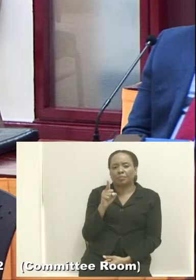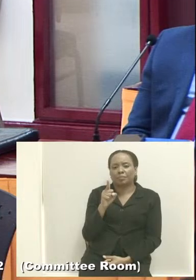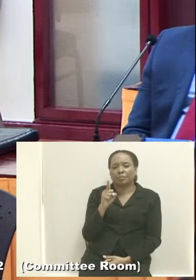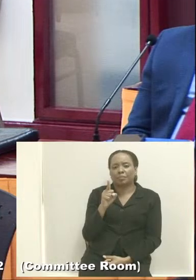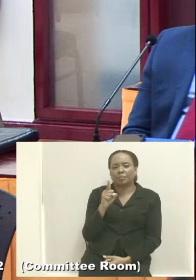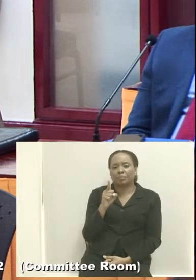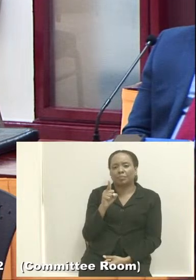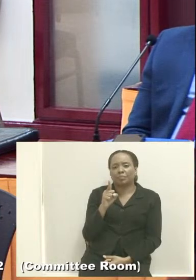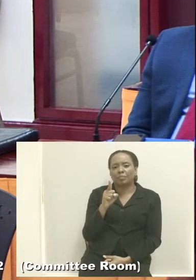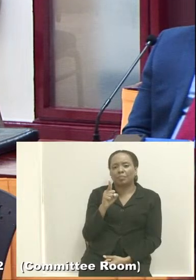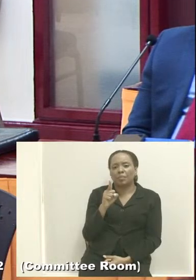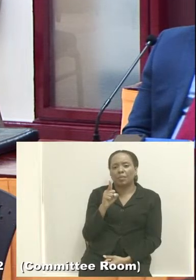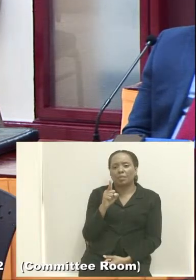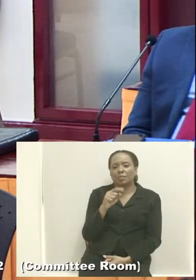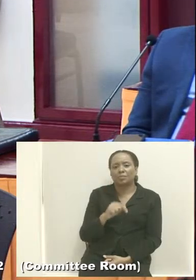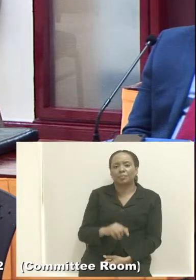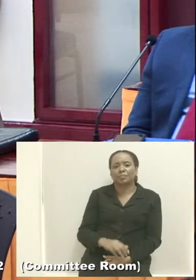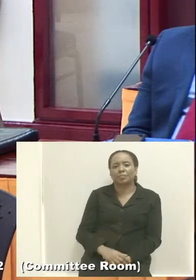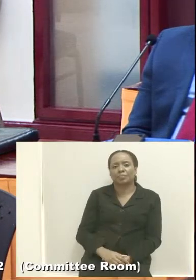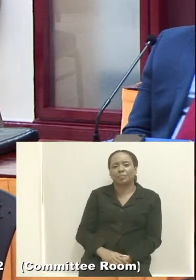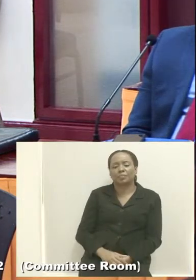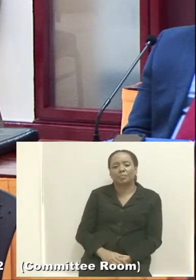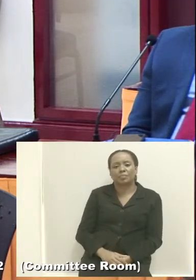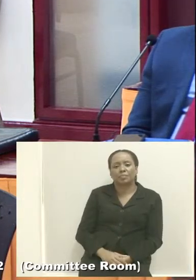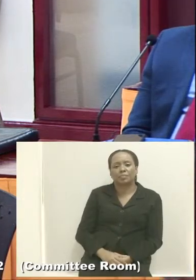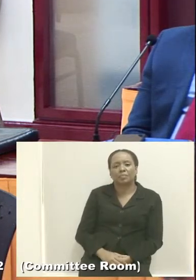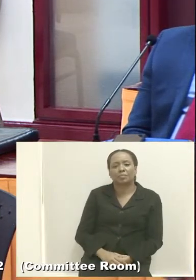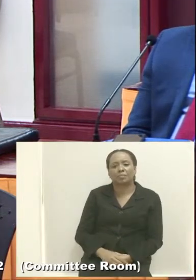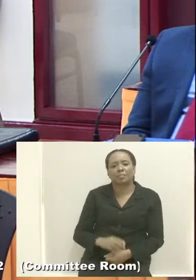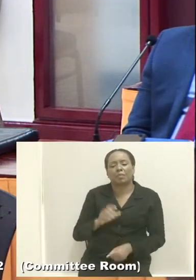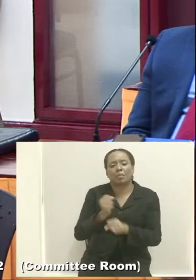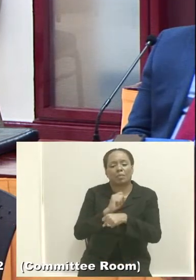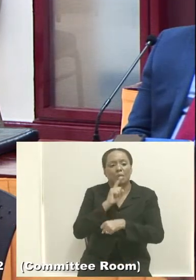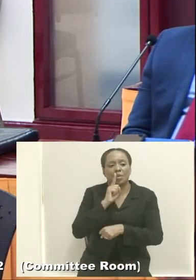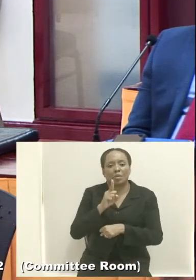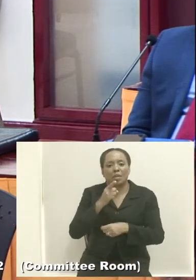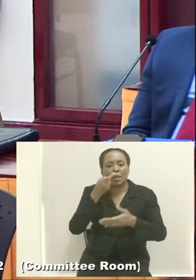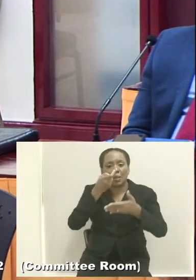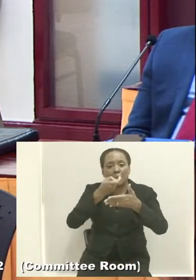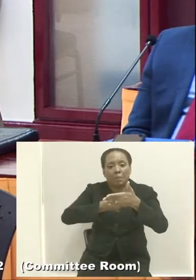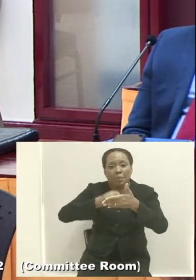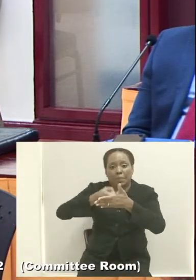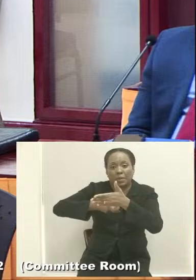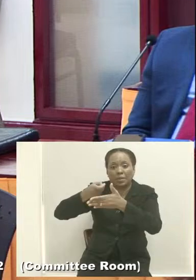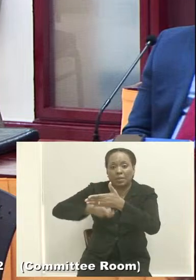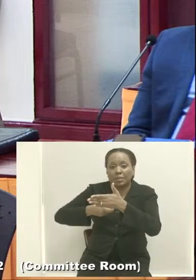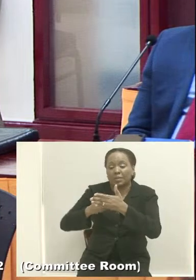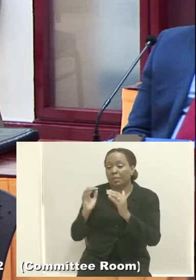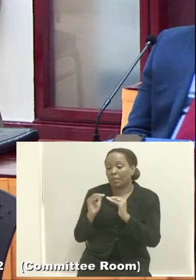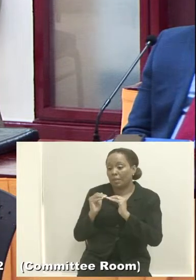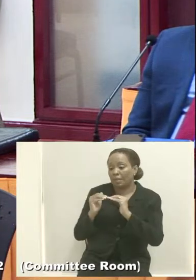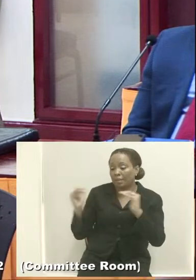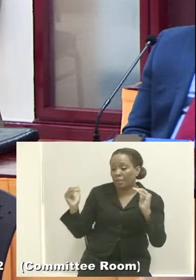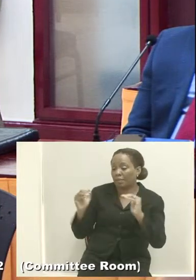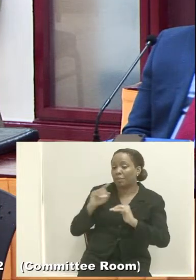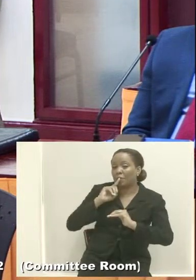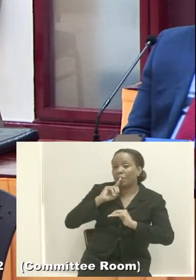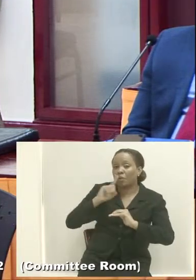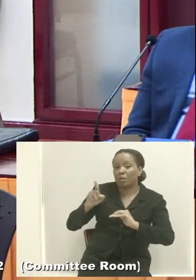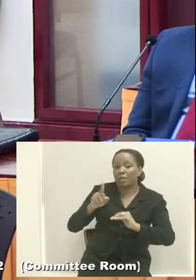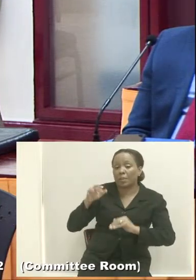a level that is worthwhile to all involved. I hope that